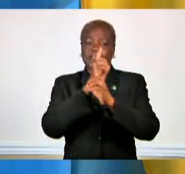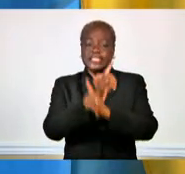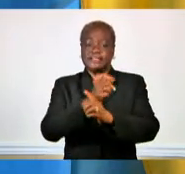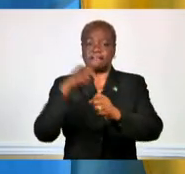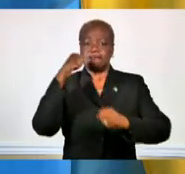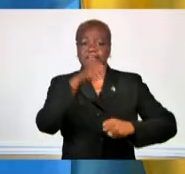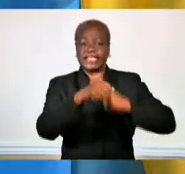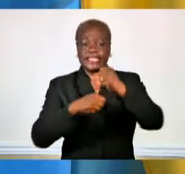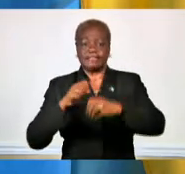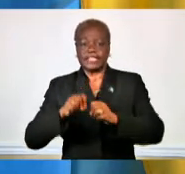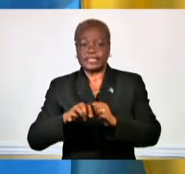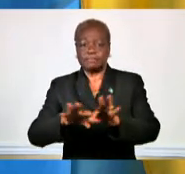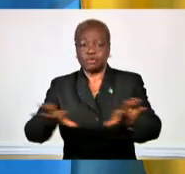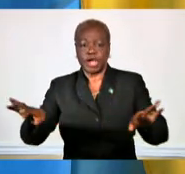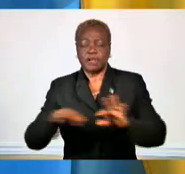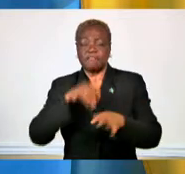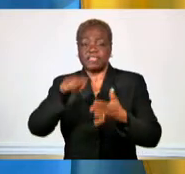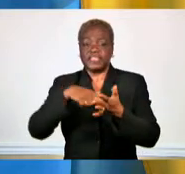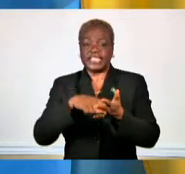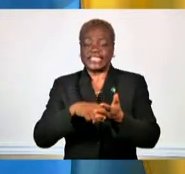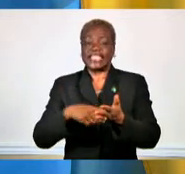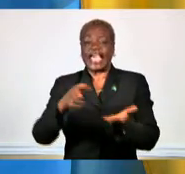spread of this deadly virus.